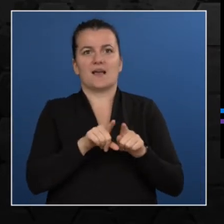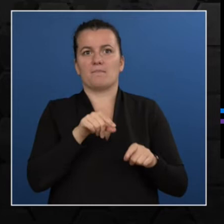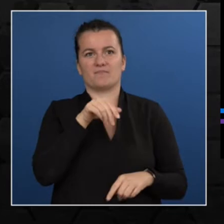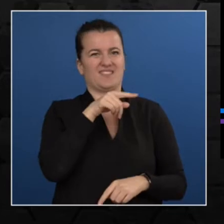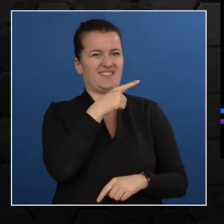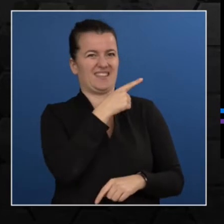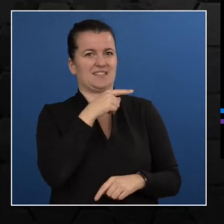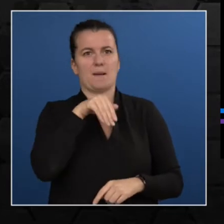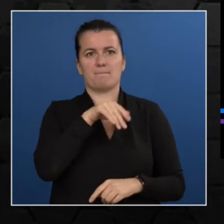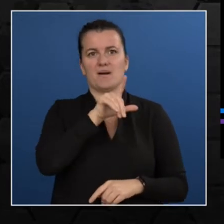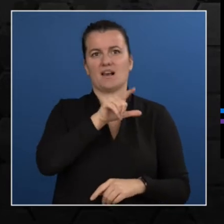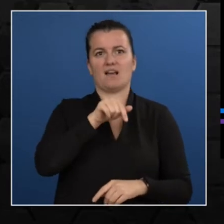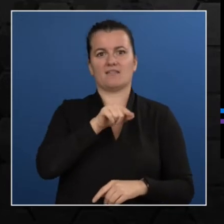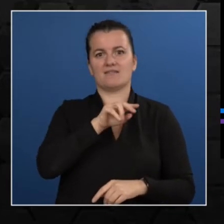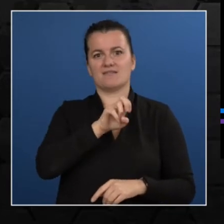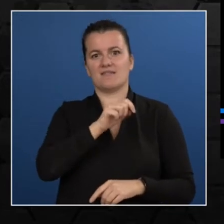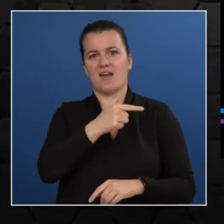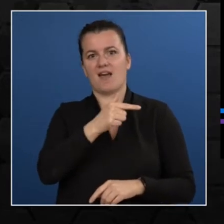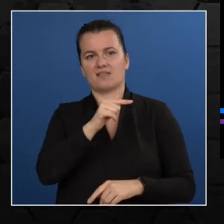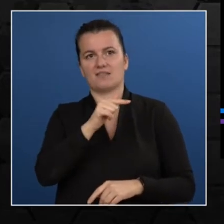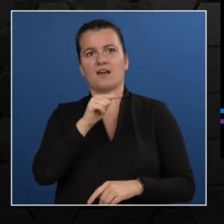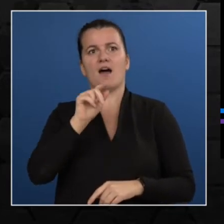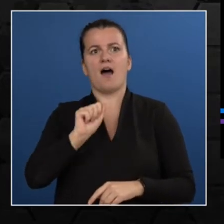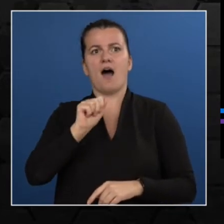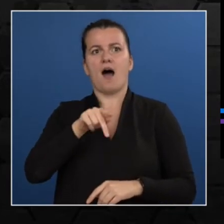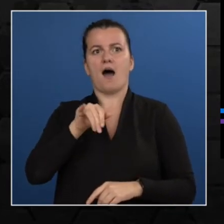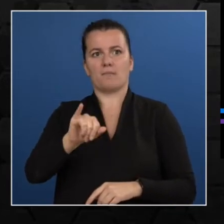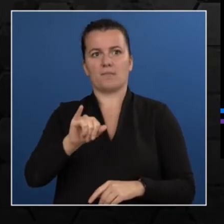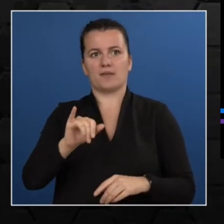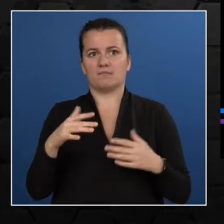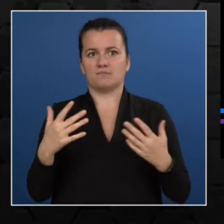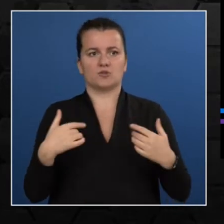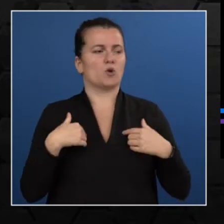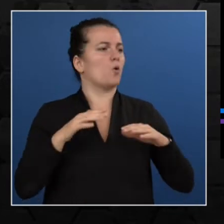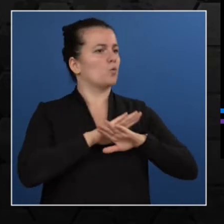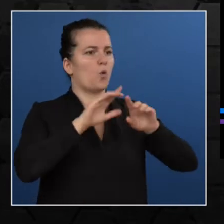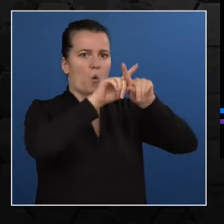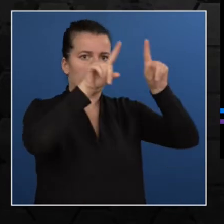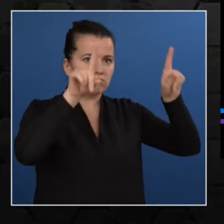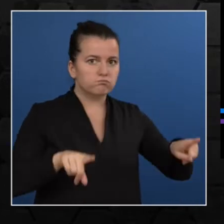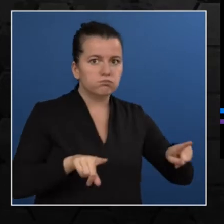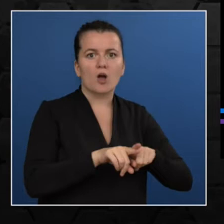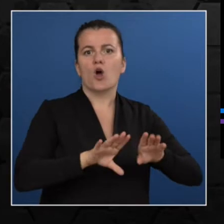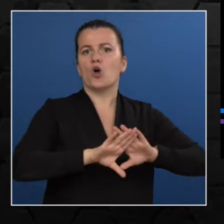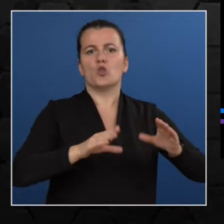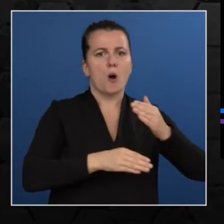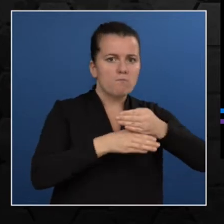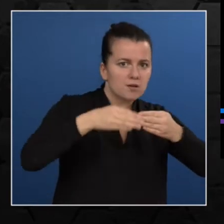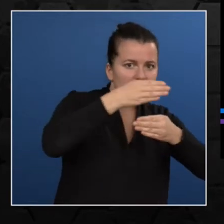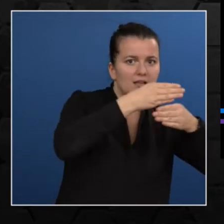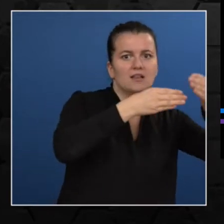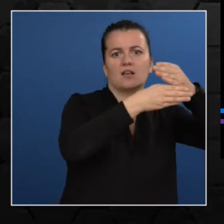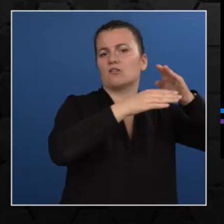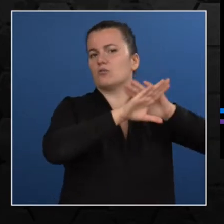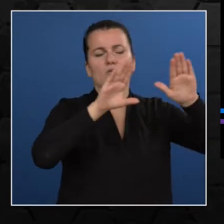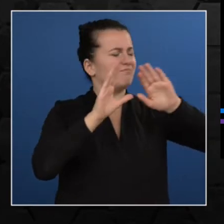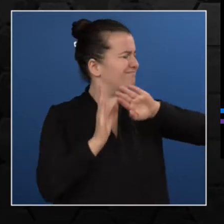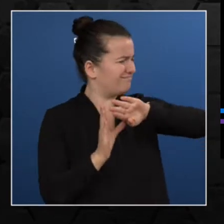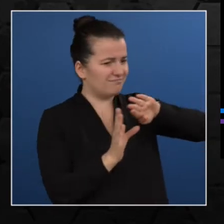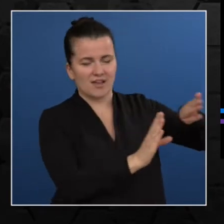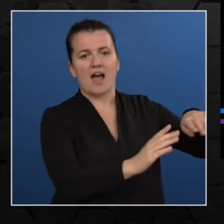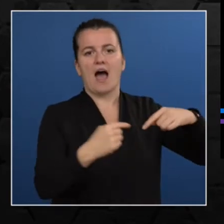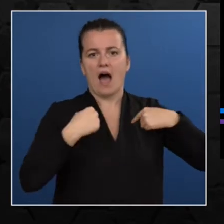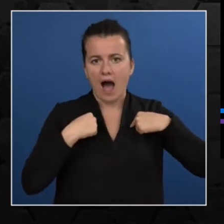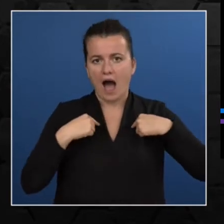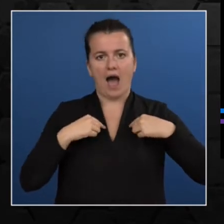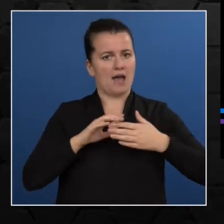like from no interface, no builder tool, anything like that. You're doing everything from scratch. You're building your machine learning model